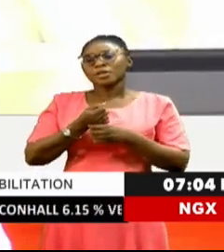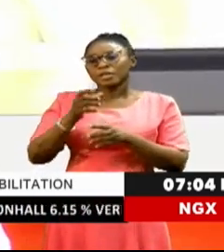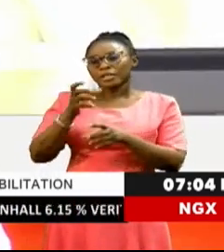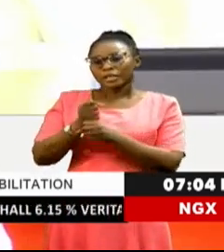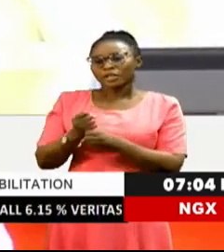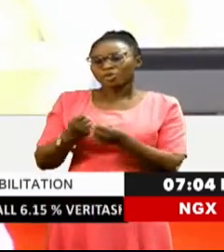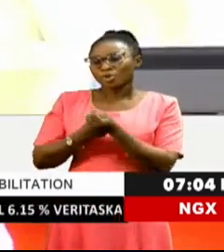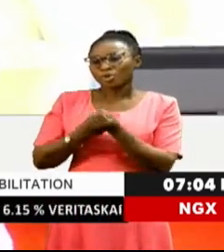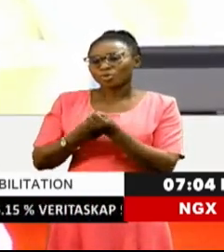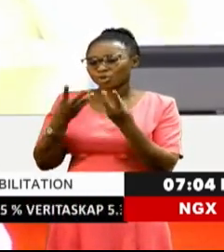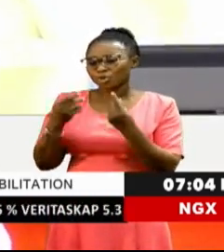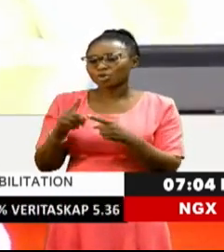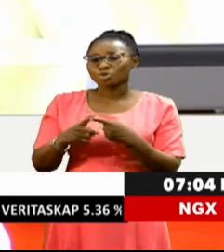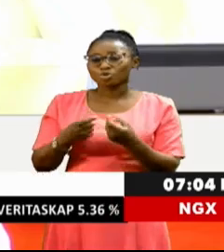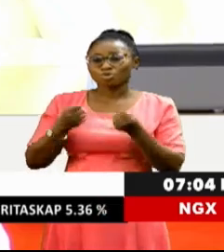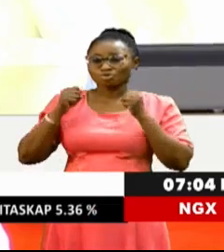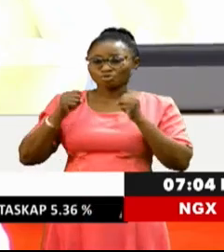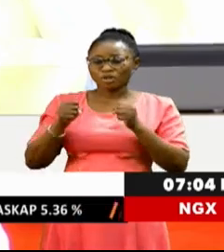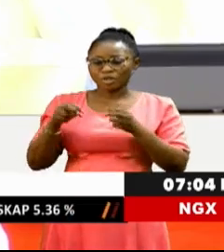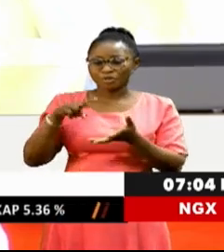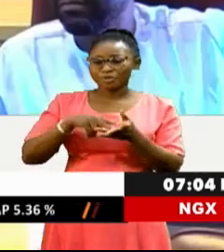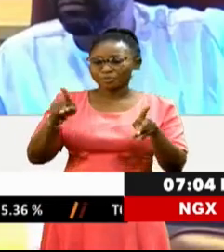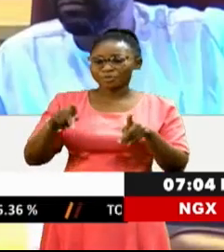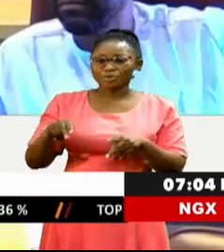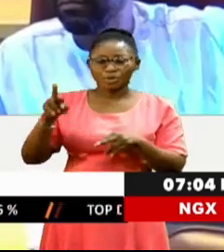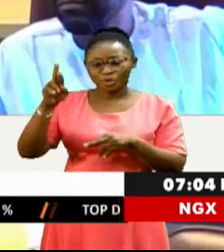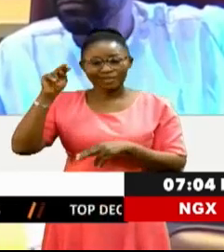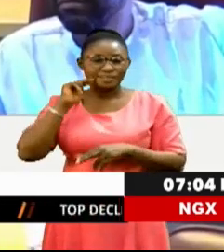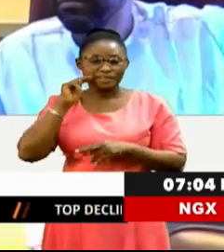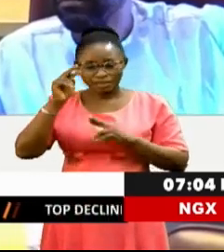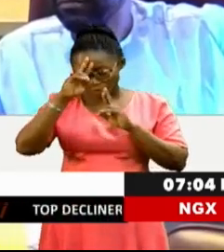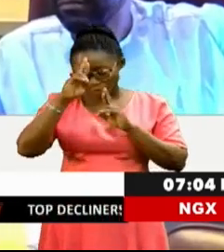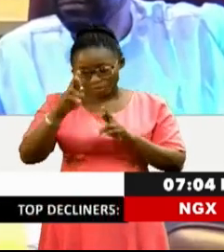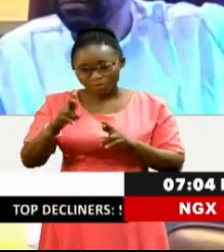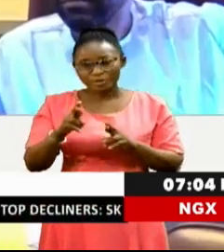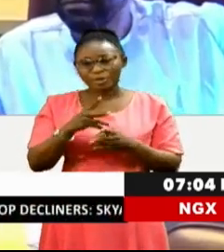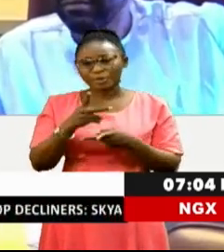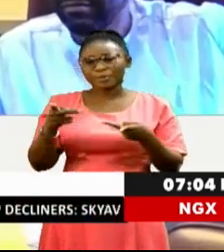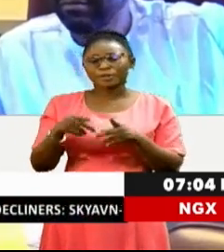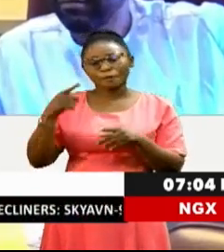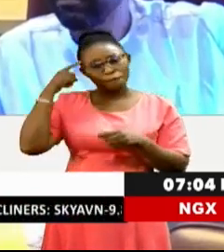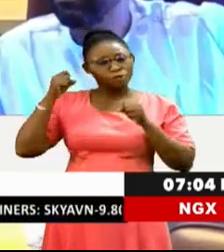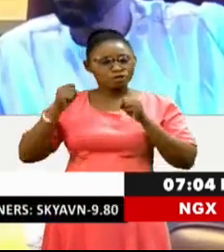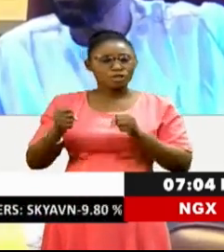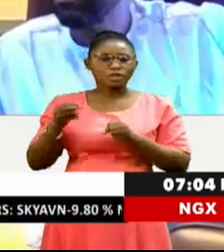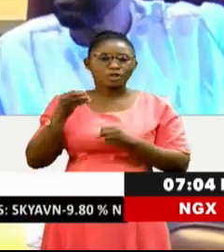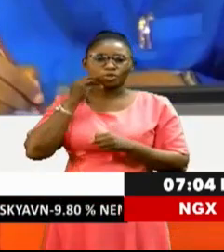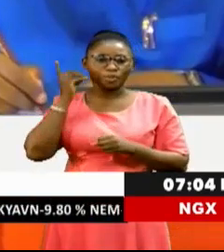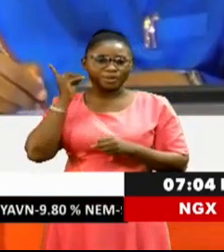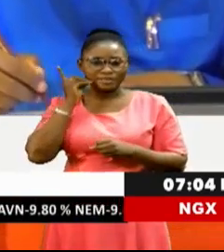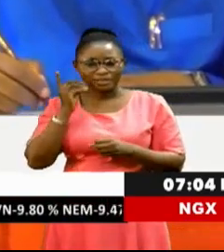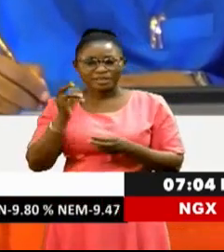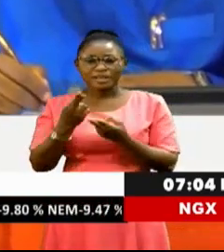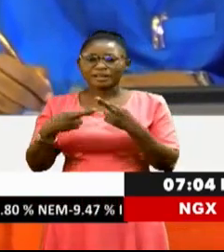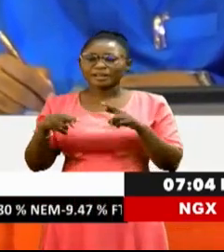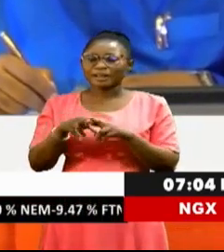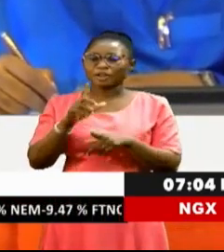at strengthening and repositioning Nigeria's reputation capital as a core national asset for stronger domestic relevance and